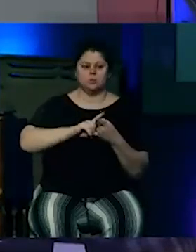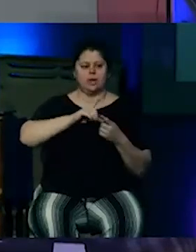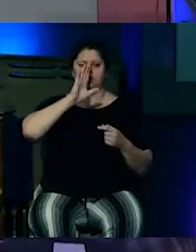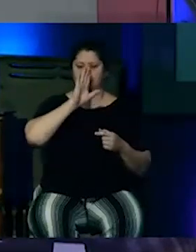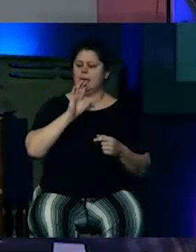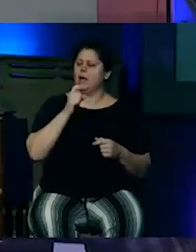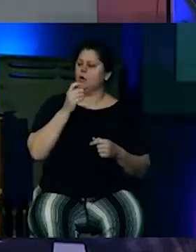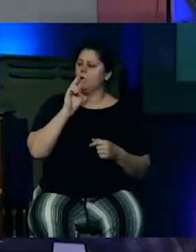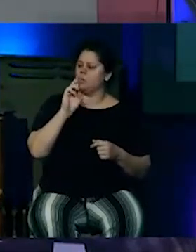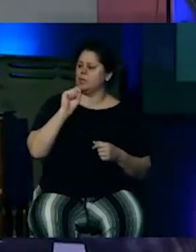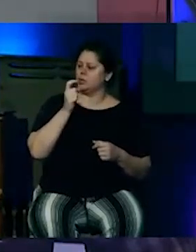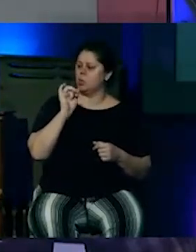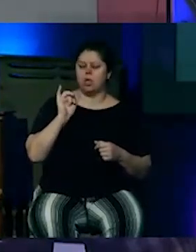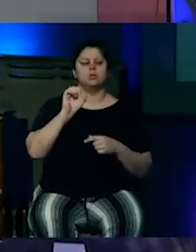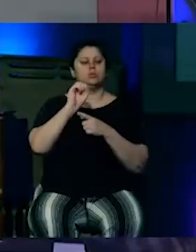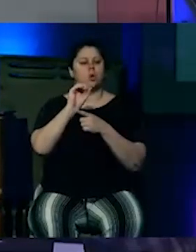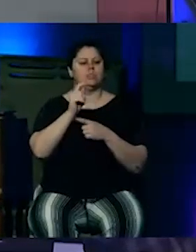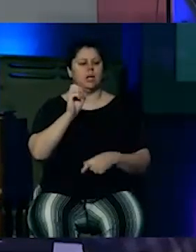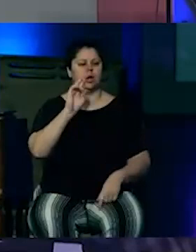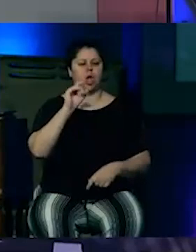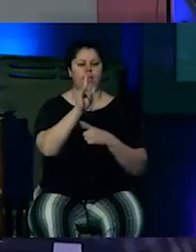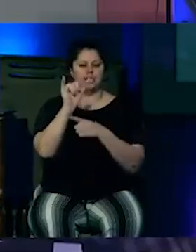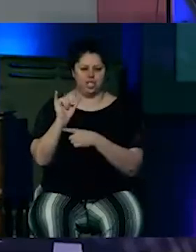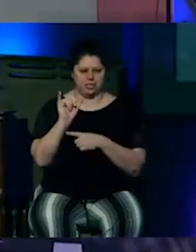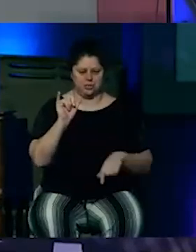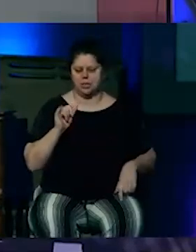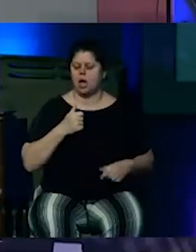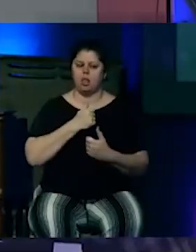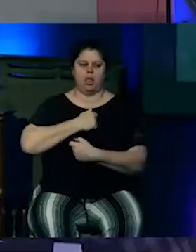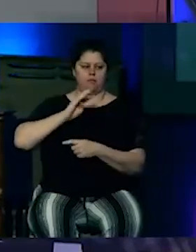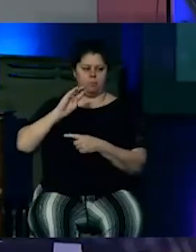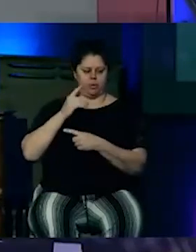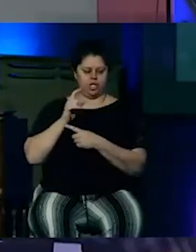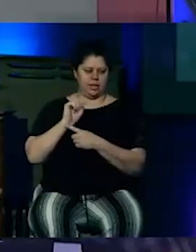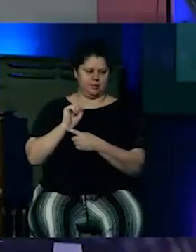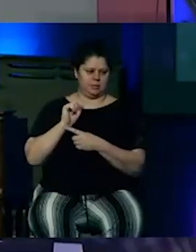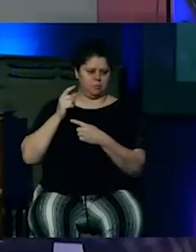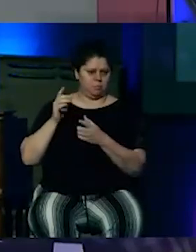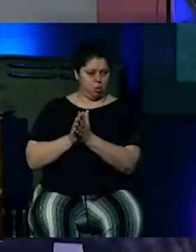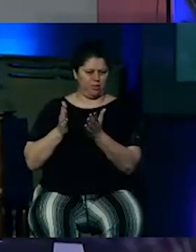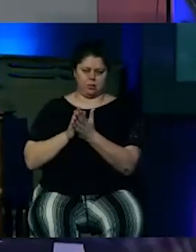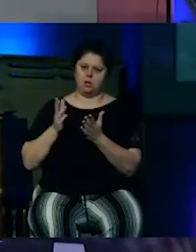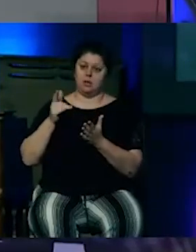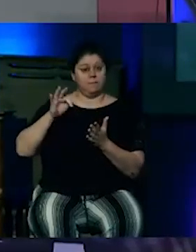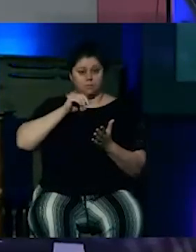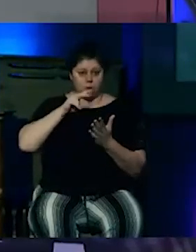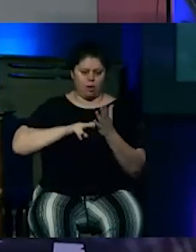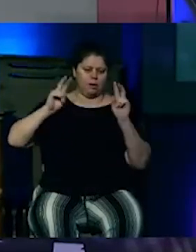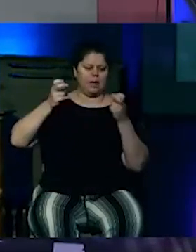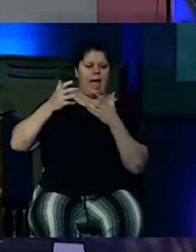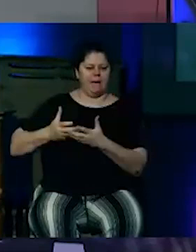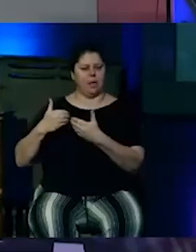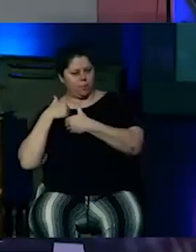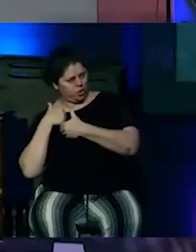soteriology. I love Bridget Eileen Rivera's book. If you've not read Heavy Burdens, I highly recommend it. And one